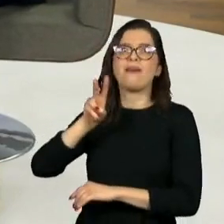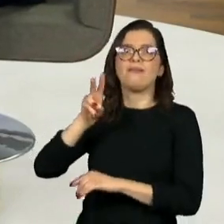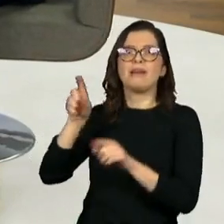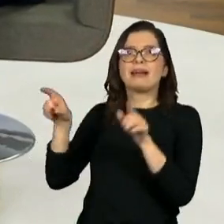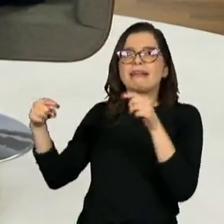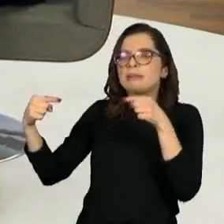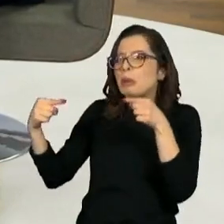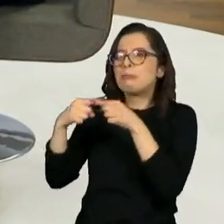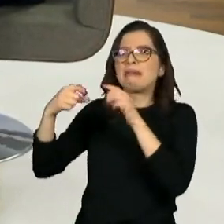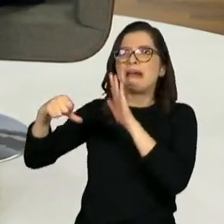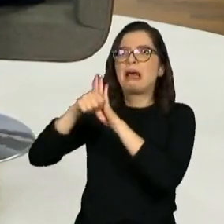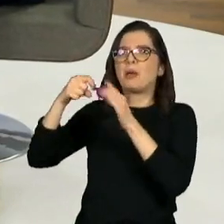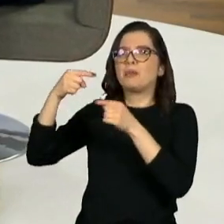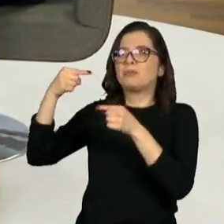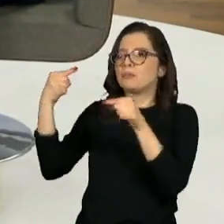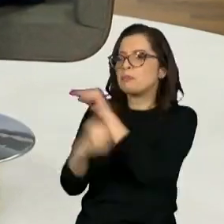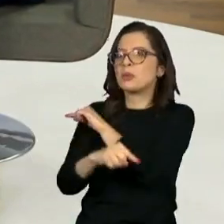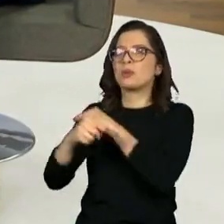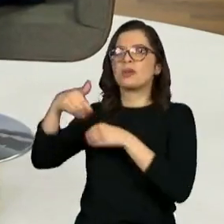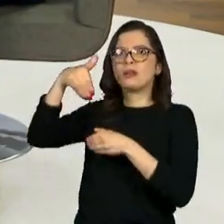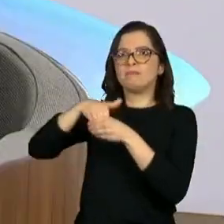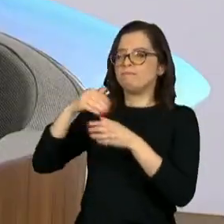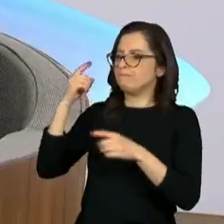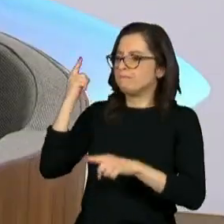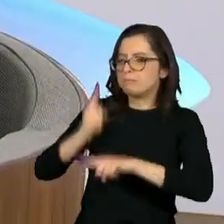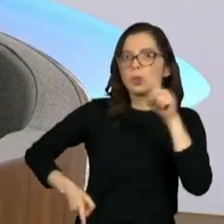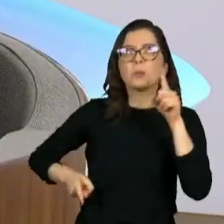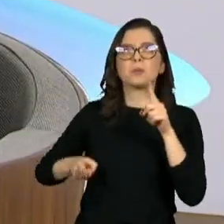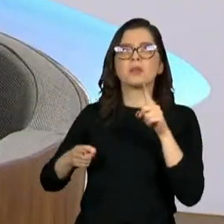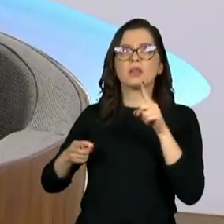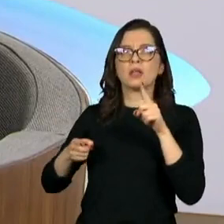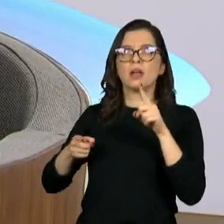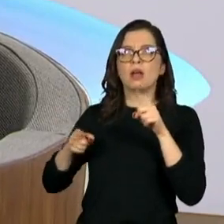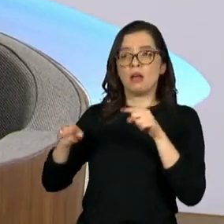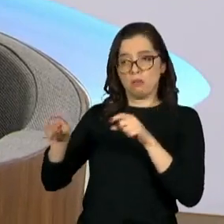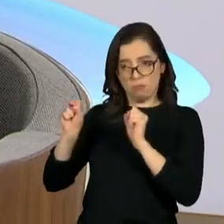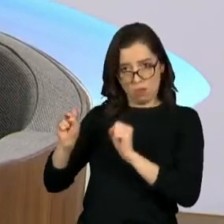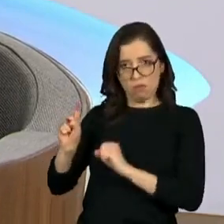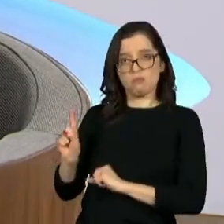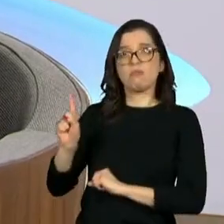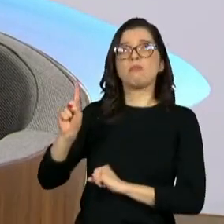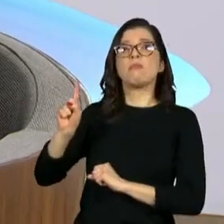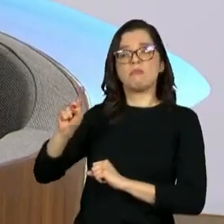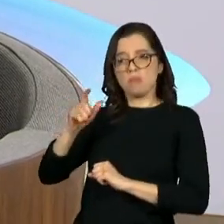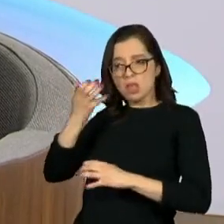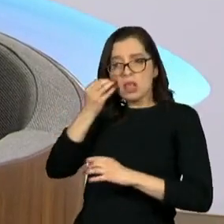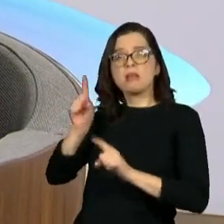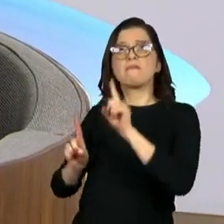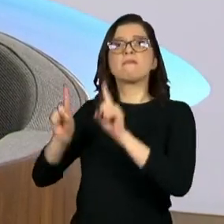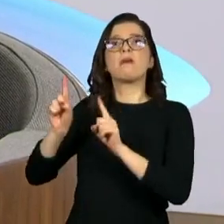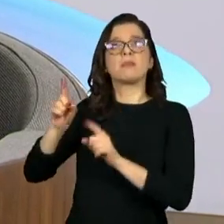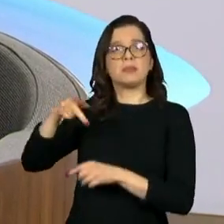connected to overturning an election, should be allowed to seek the presidency, much less